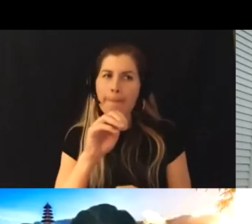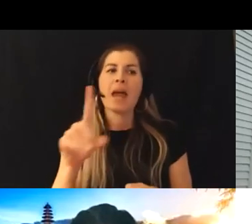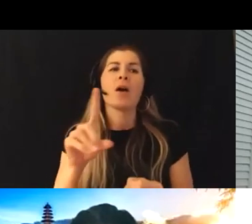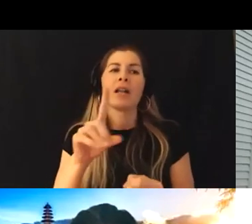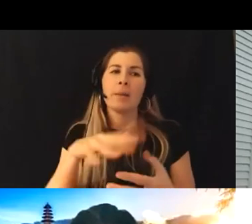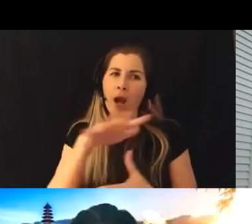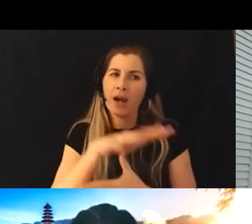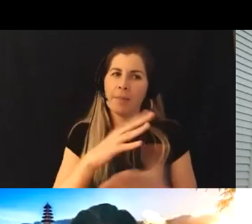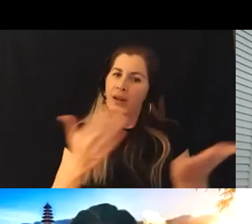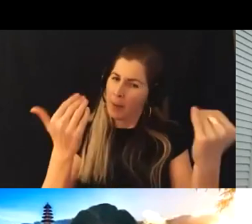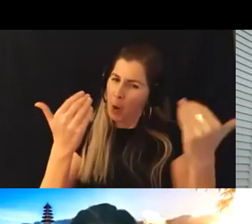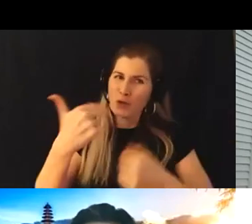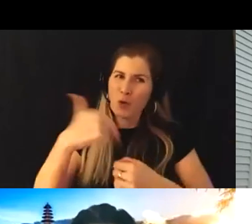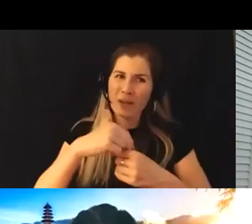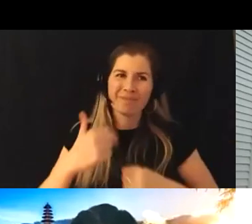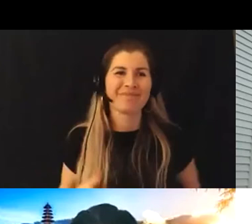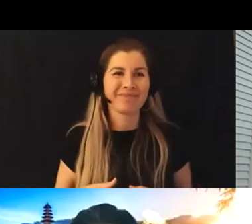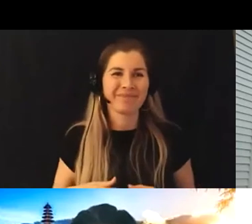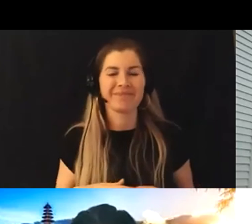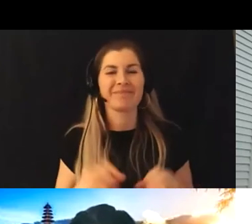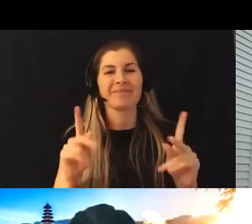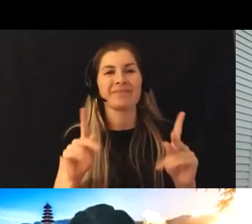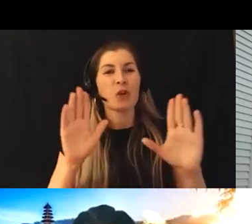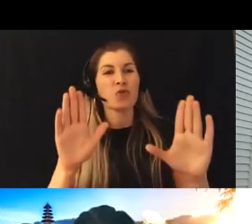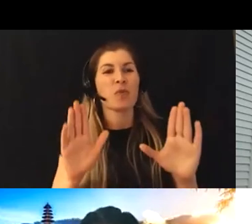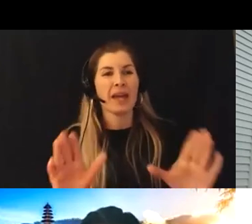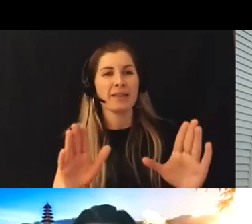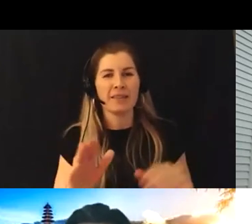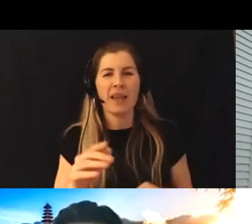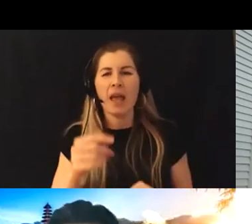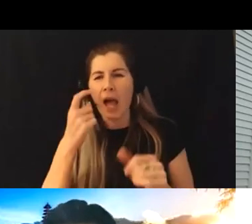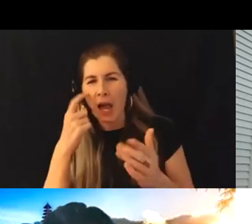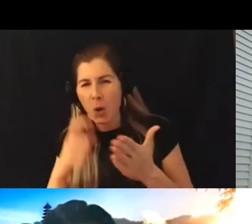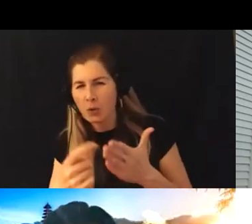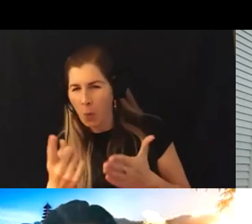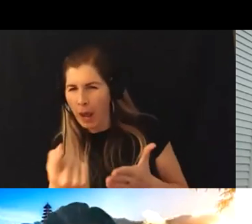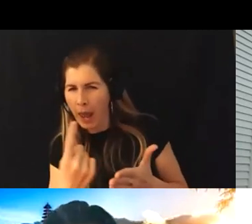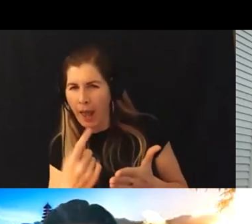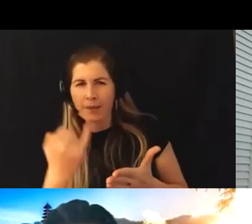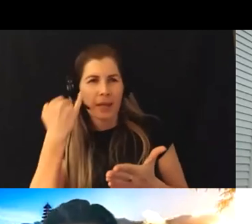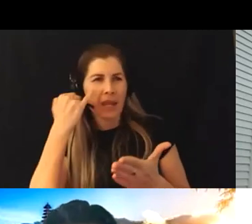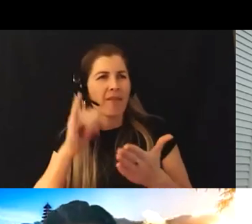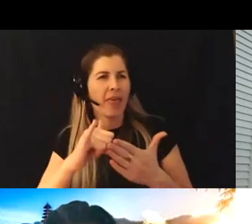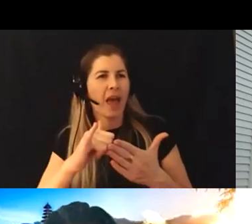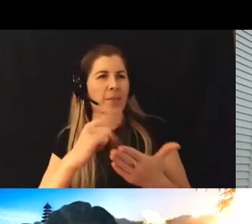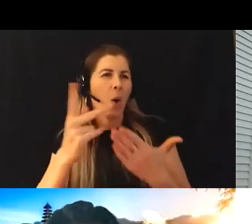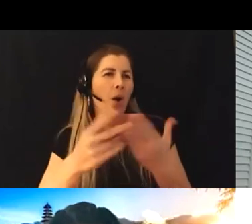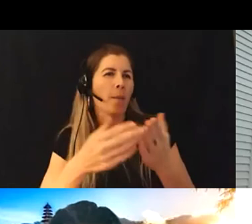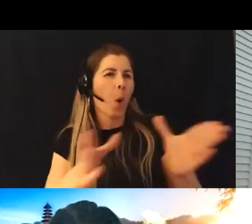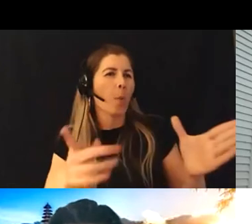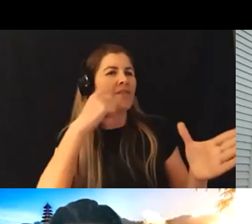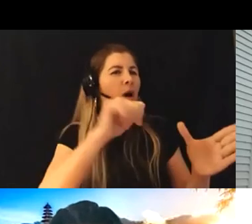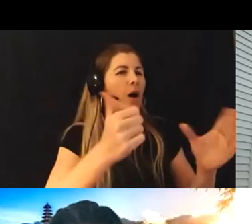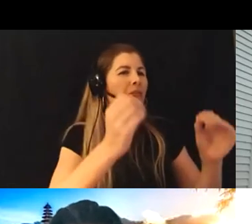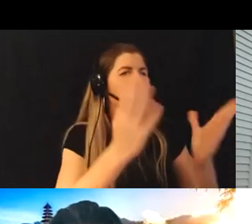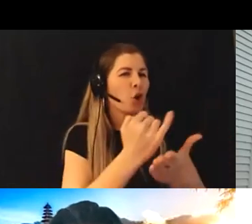but come on down. Great, thank you. Yeah, there was a question in the chat about whether or not that was open to other teaching artists. So I